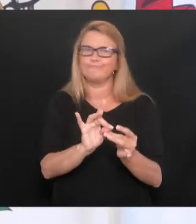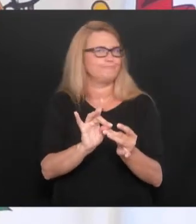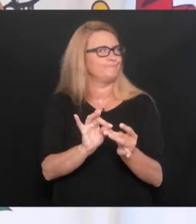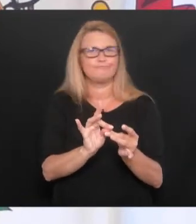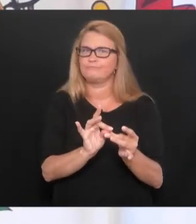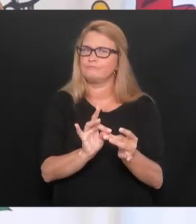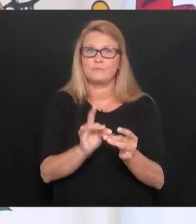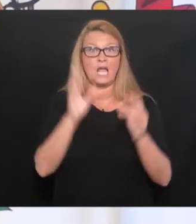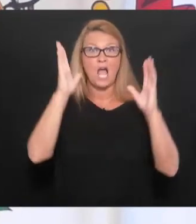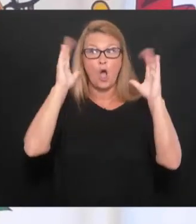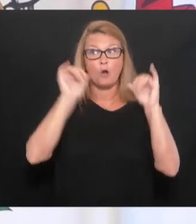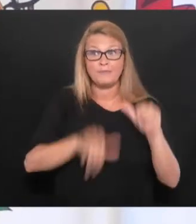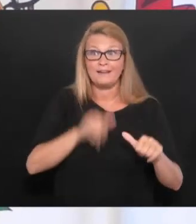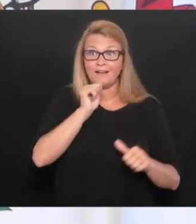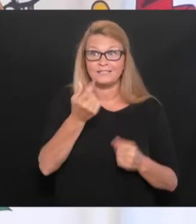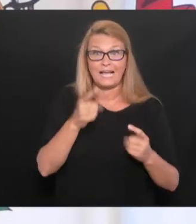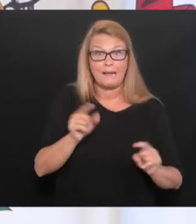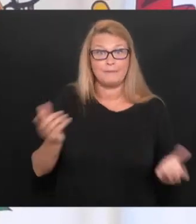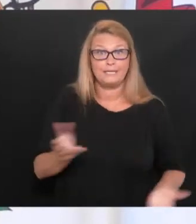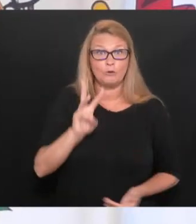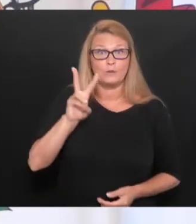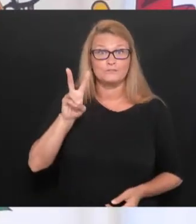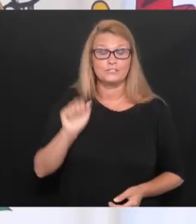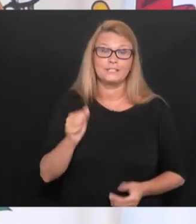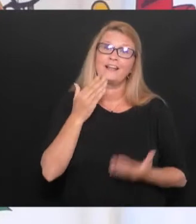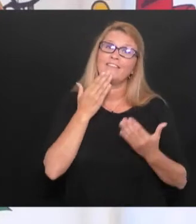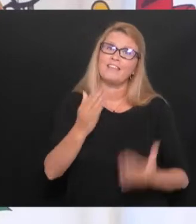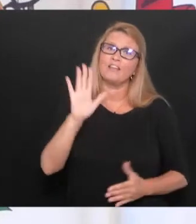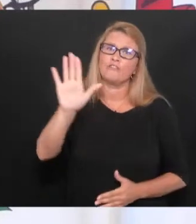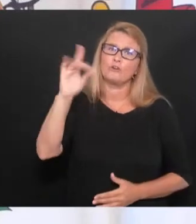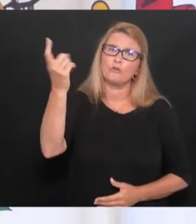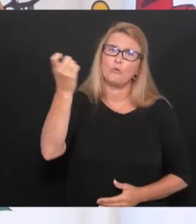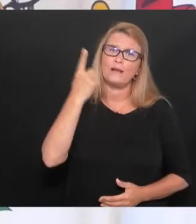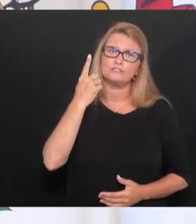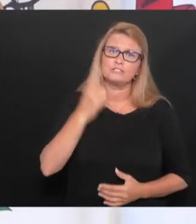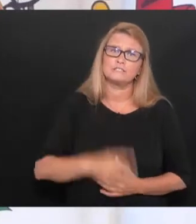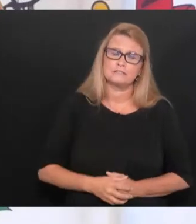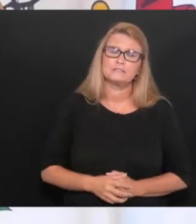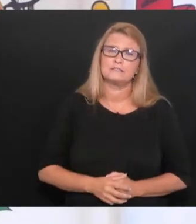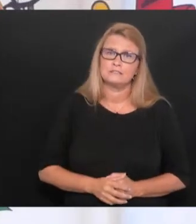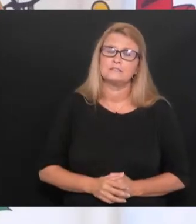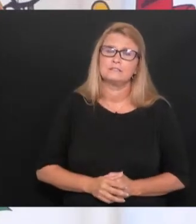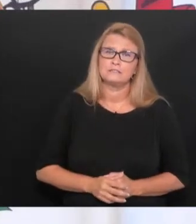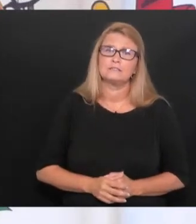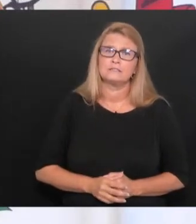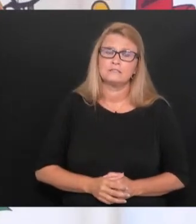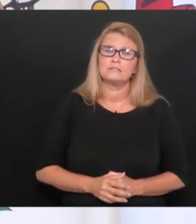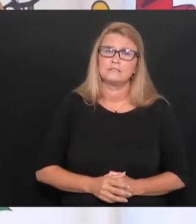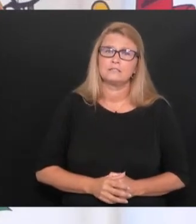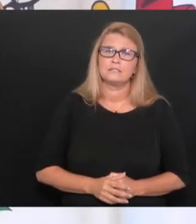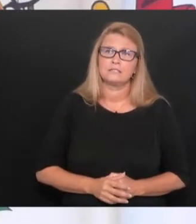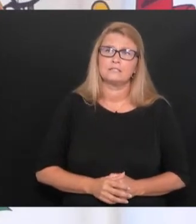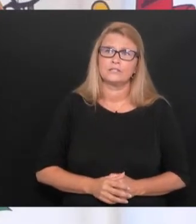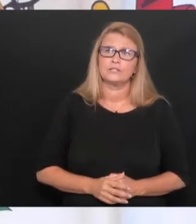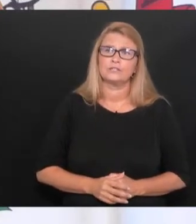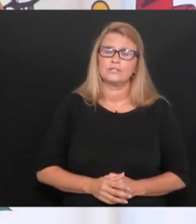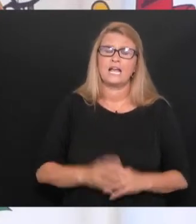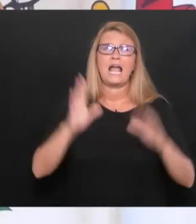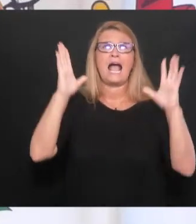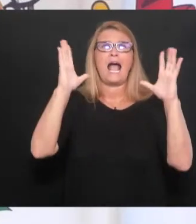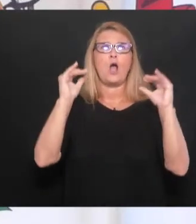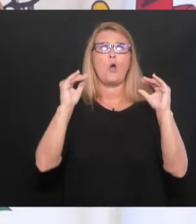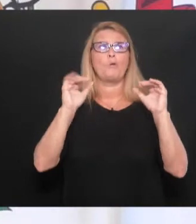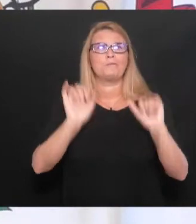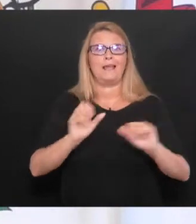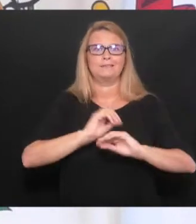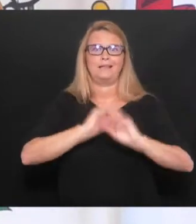don't do that in West Virginia ever. But I thank you for your question, and I absolutely, I hope that makes as clear as I